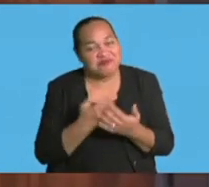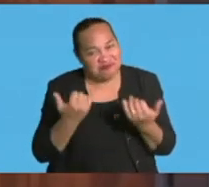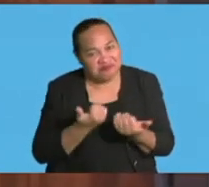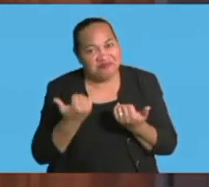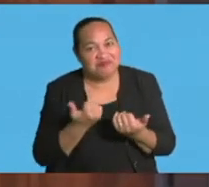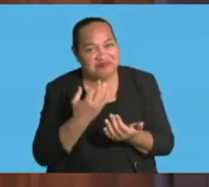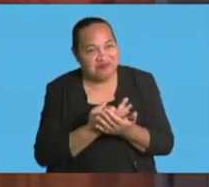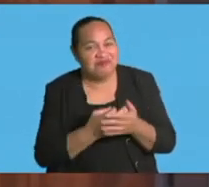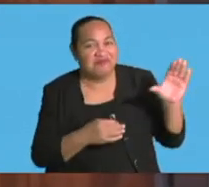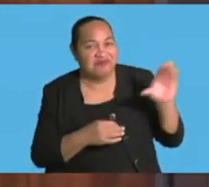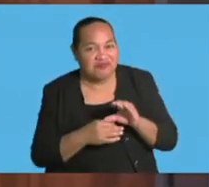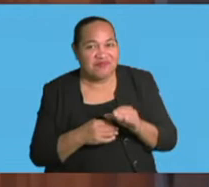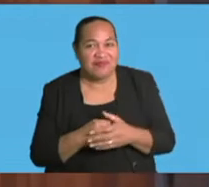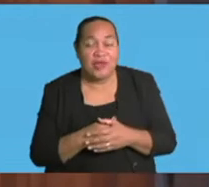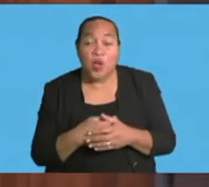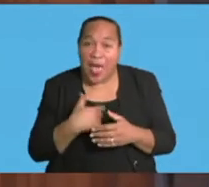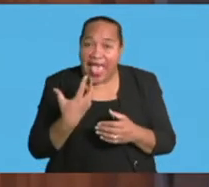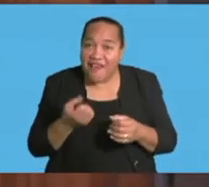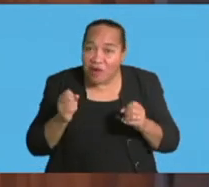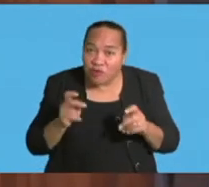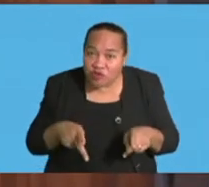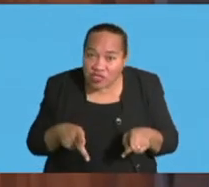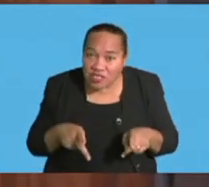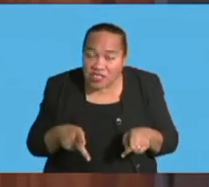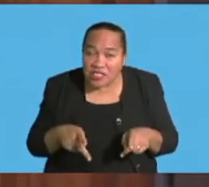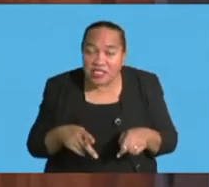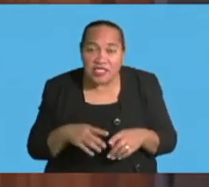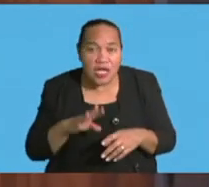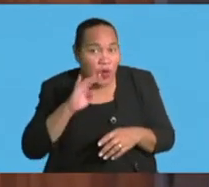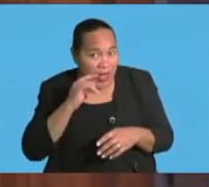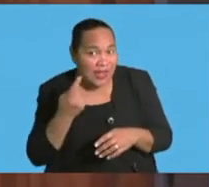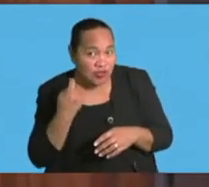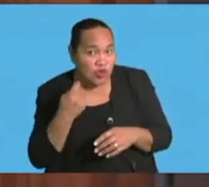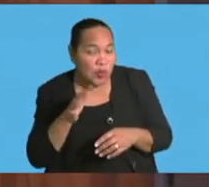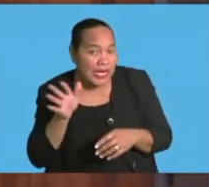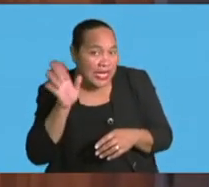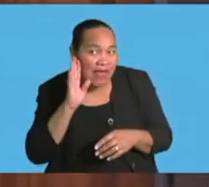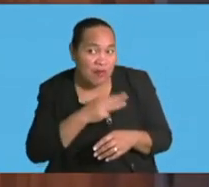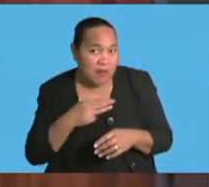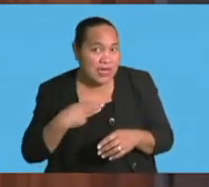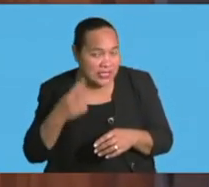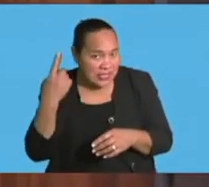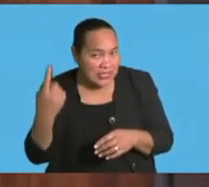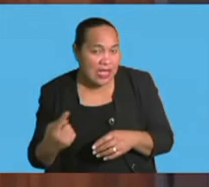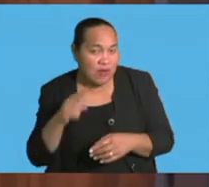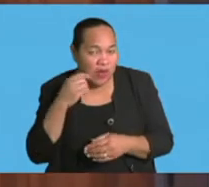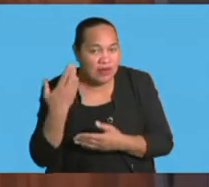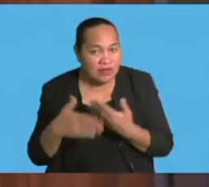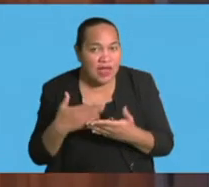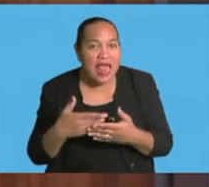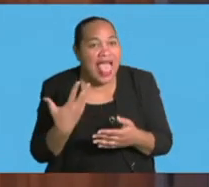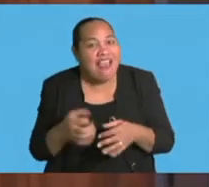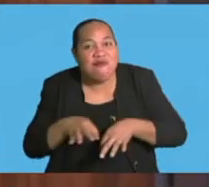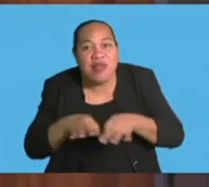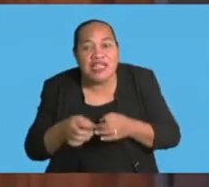Mr. Speaker, sir, we will have an opportunity later today to hear from the Minister herself, as we have plans and related strategies in place